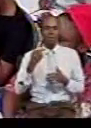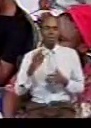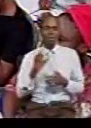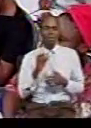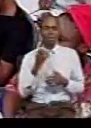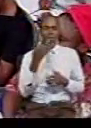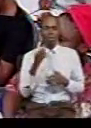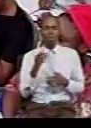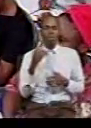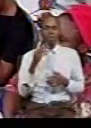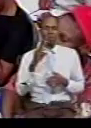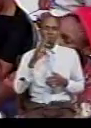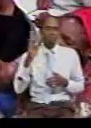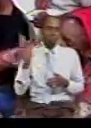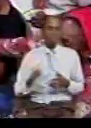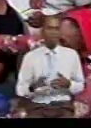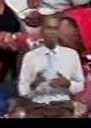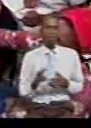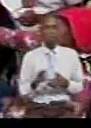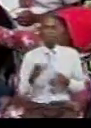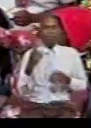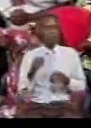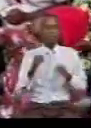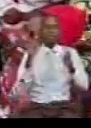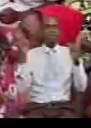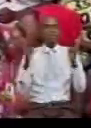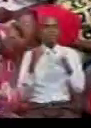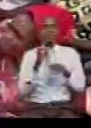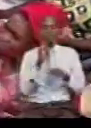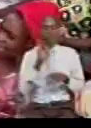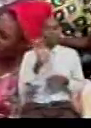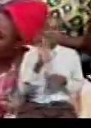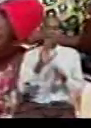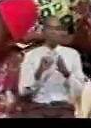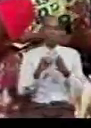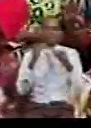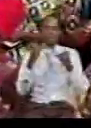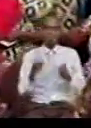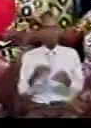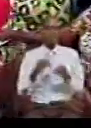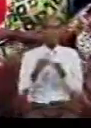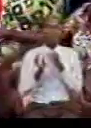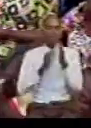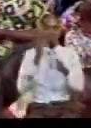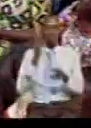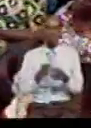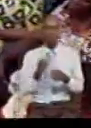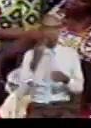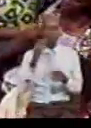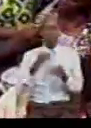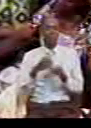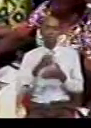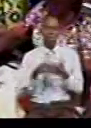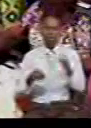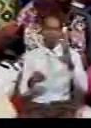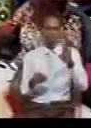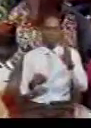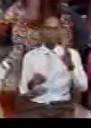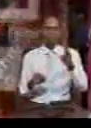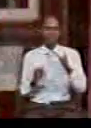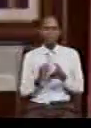May victory be yours all round in Jesus' name. Verse 17, and take